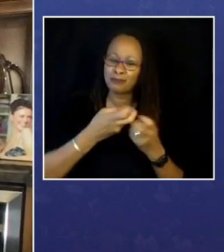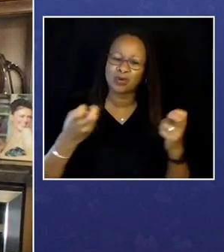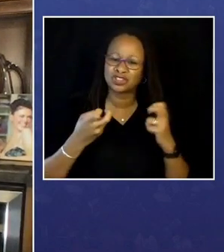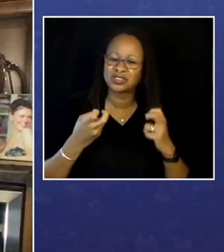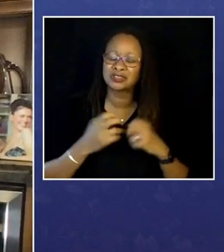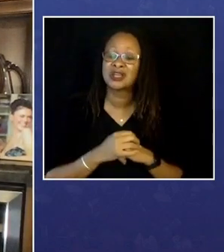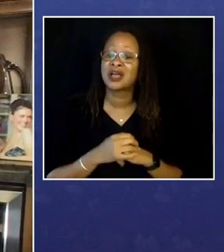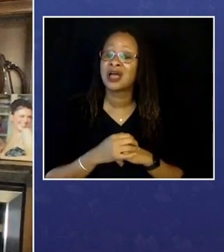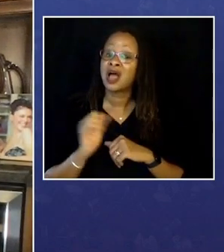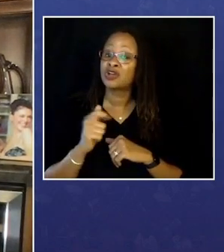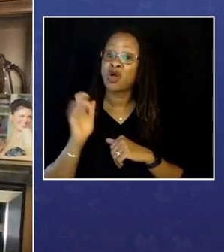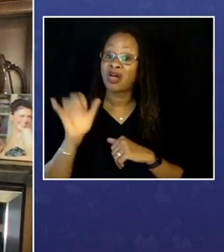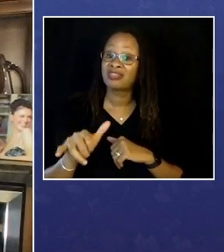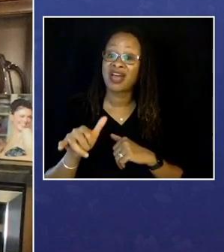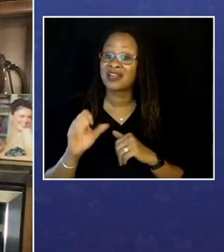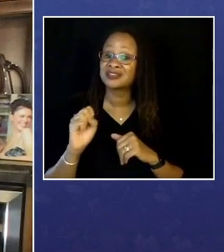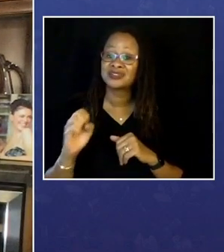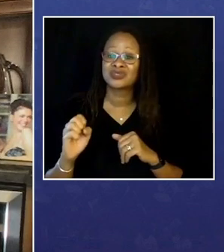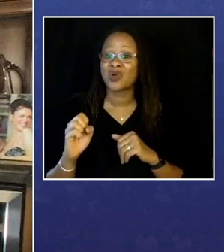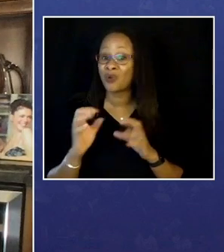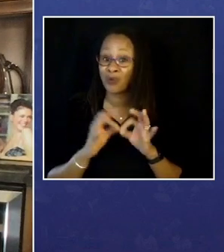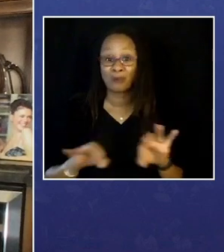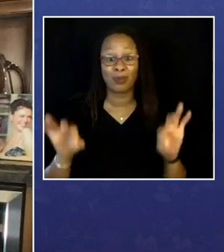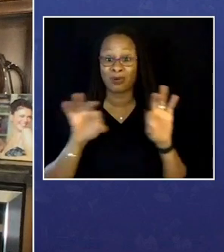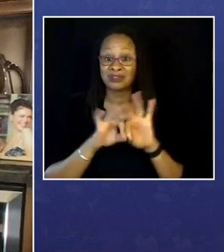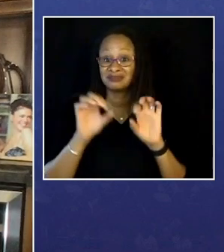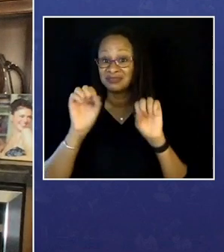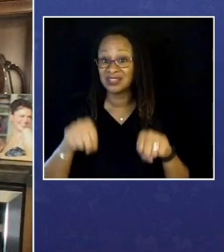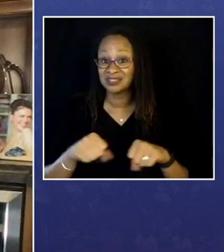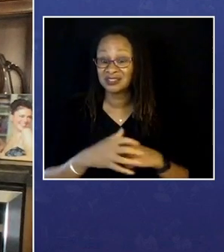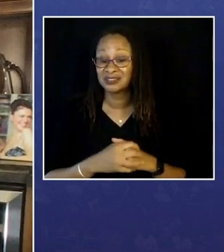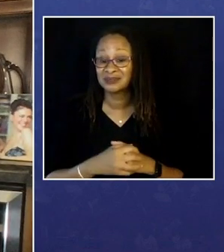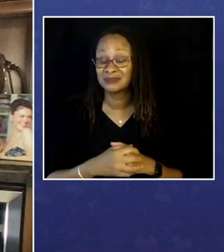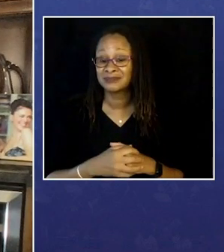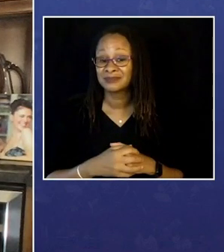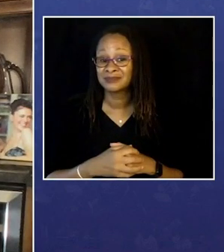porches. And all of that is so very important.